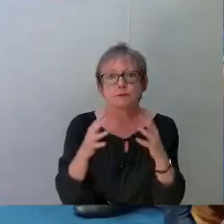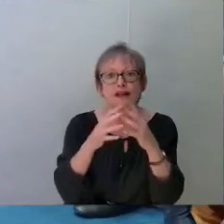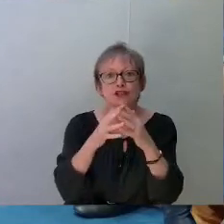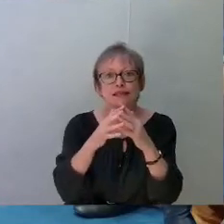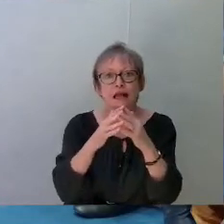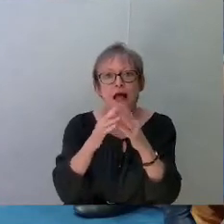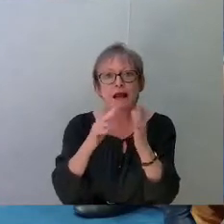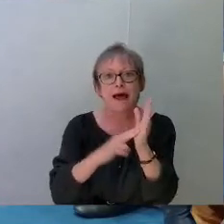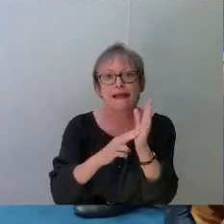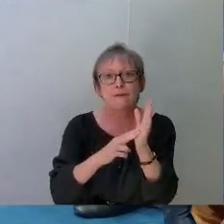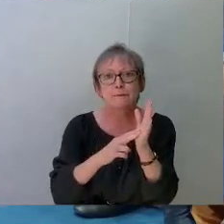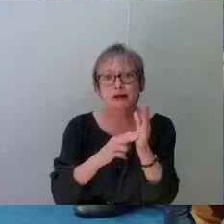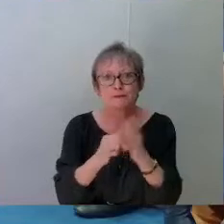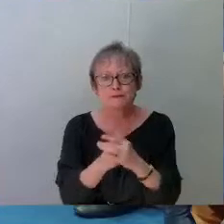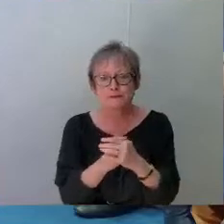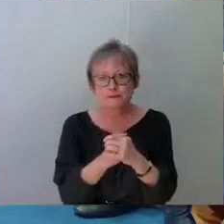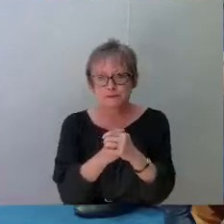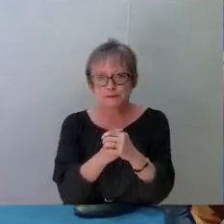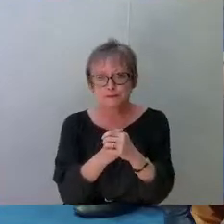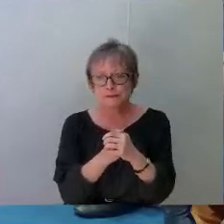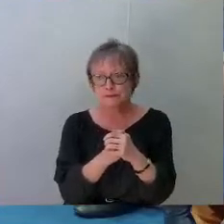Wajiha Naeem.